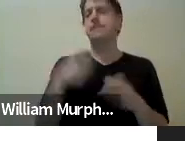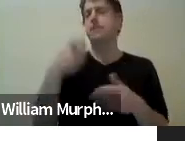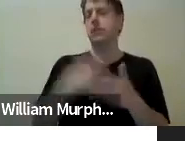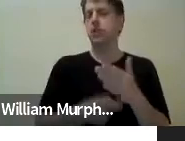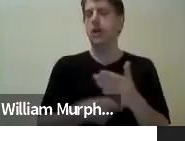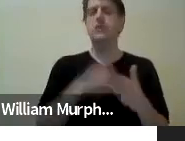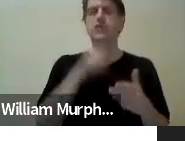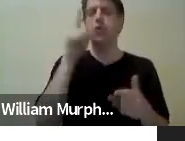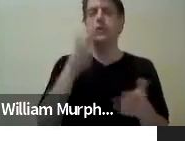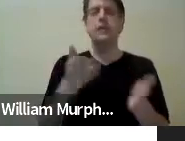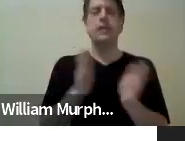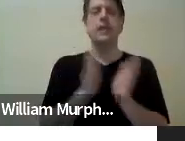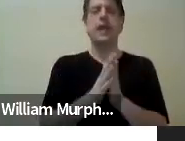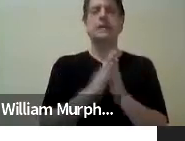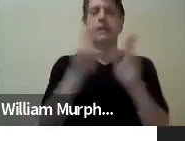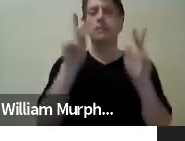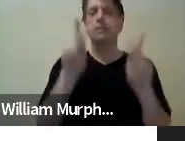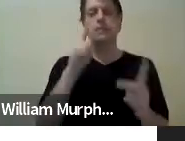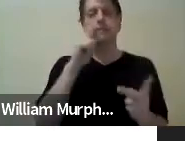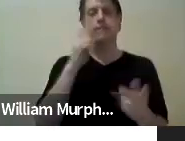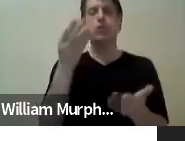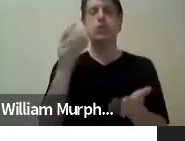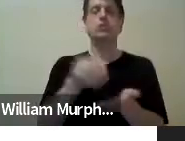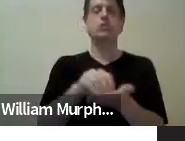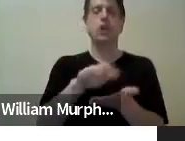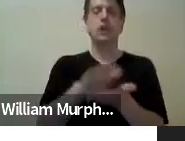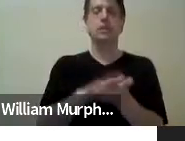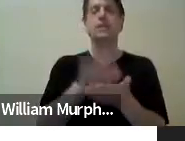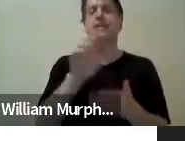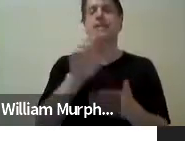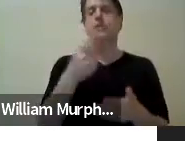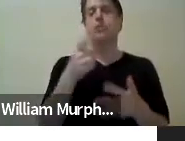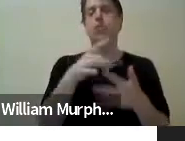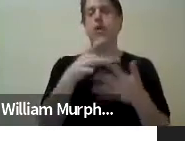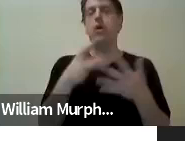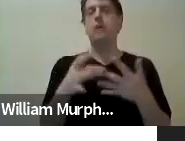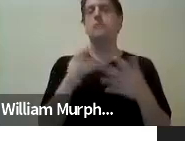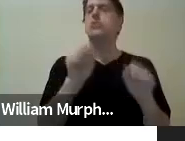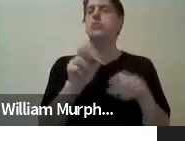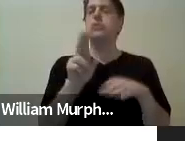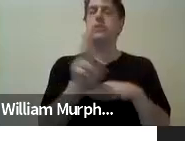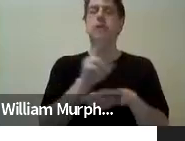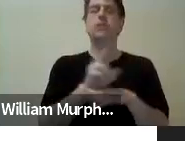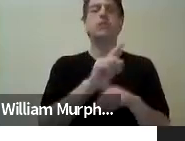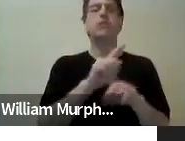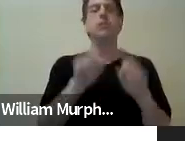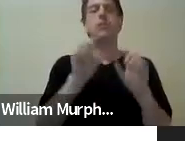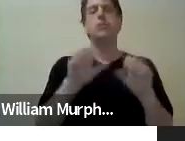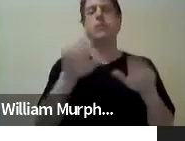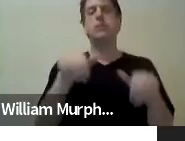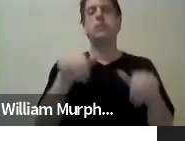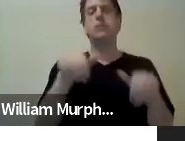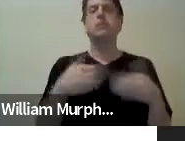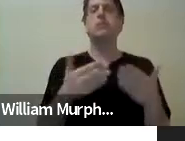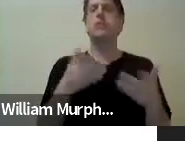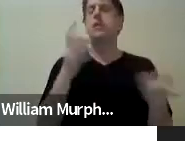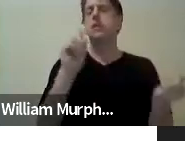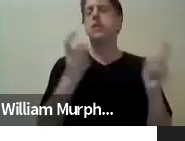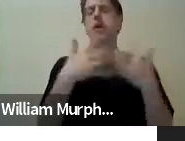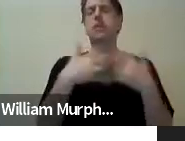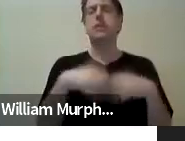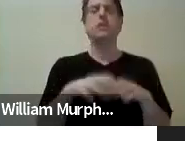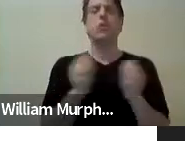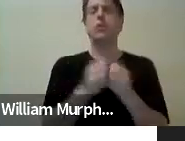ask a person for documentation. It's an option that you can use, but you can provide an accommodation without having documentation